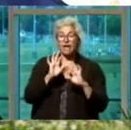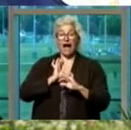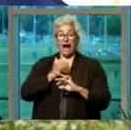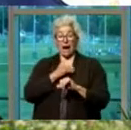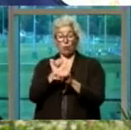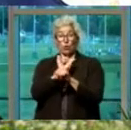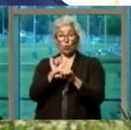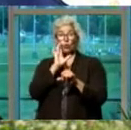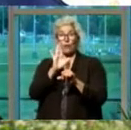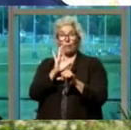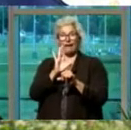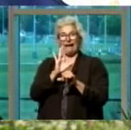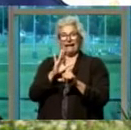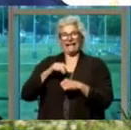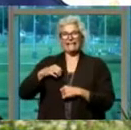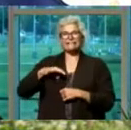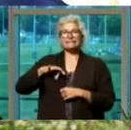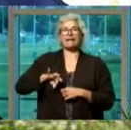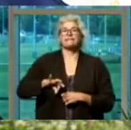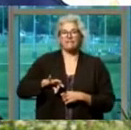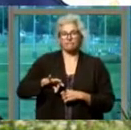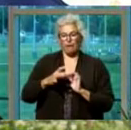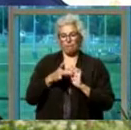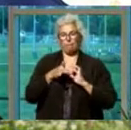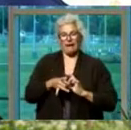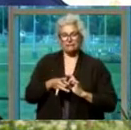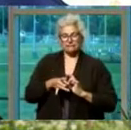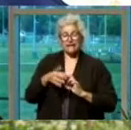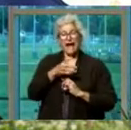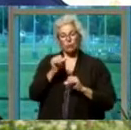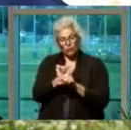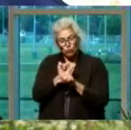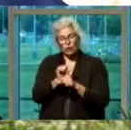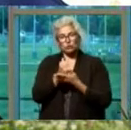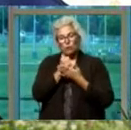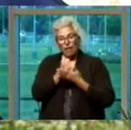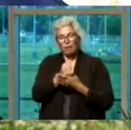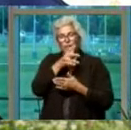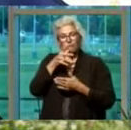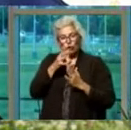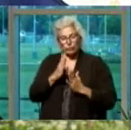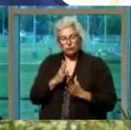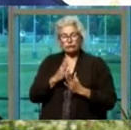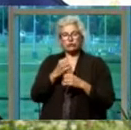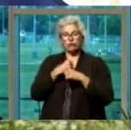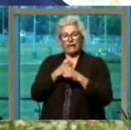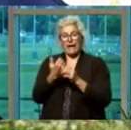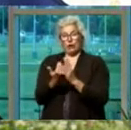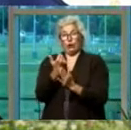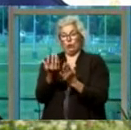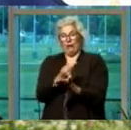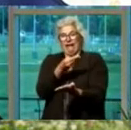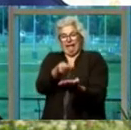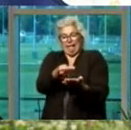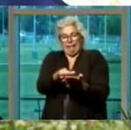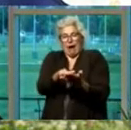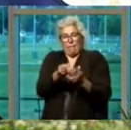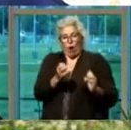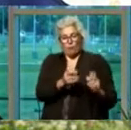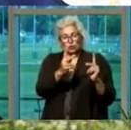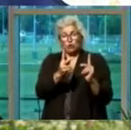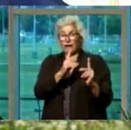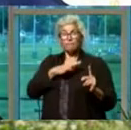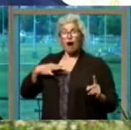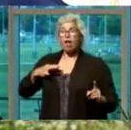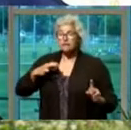will be incentive-based and will work to help farmers create new income opportunities on a voluntary